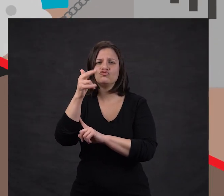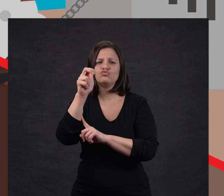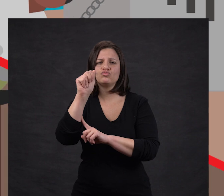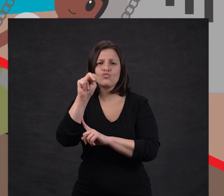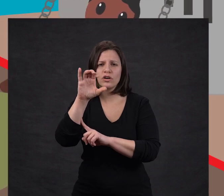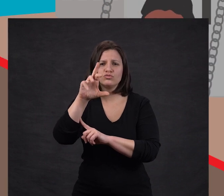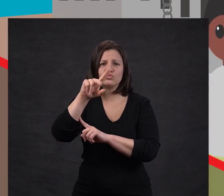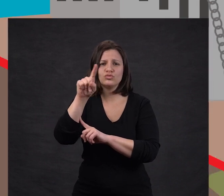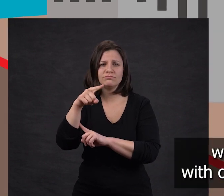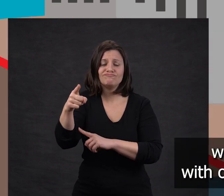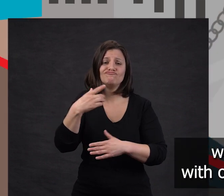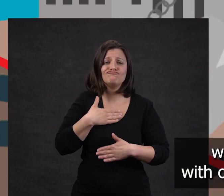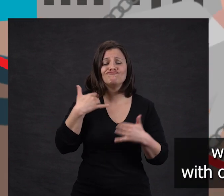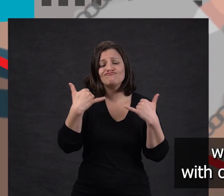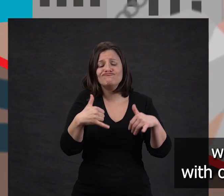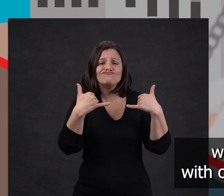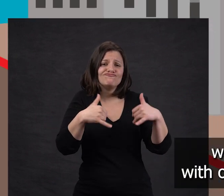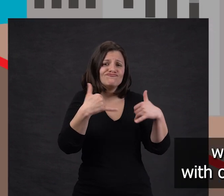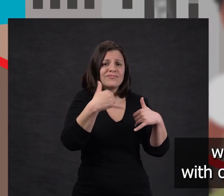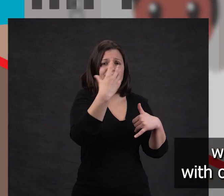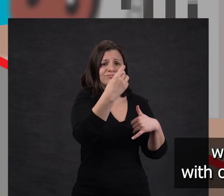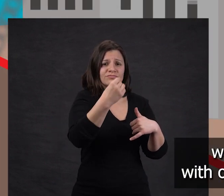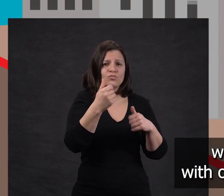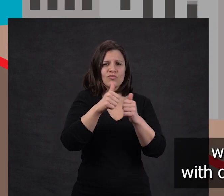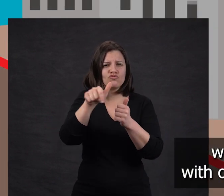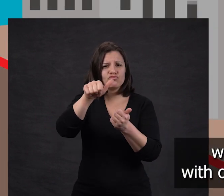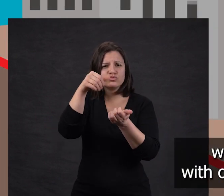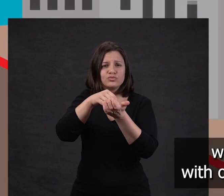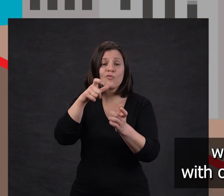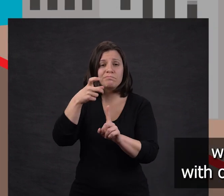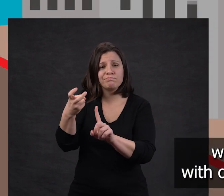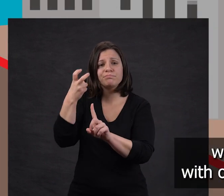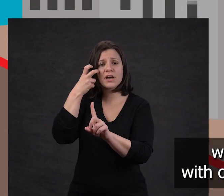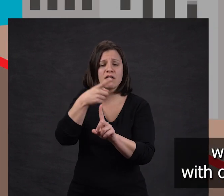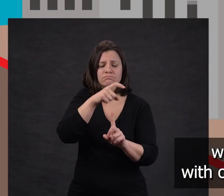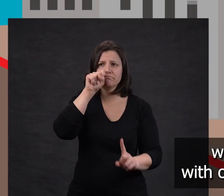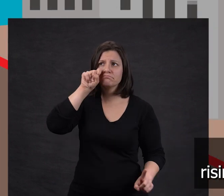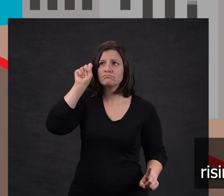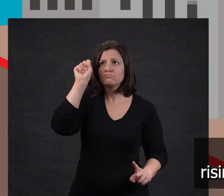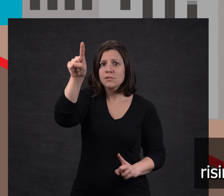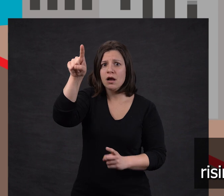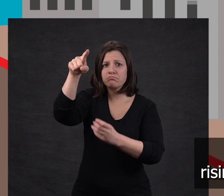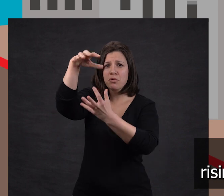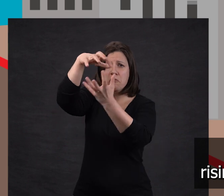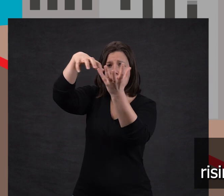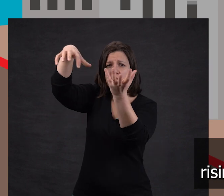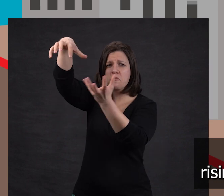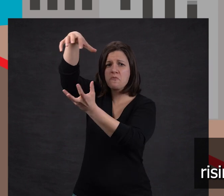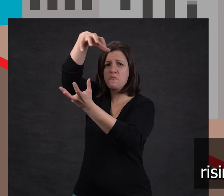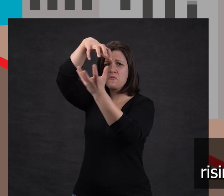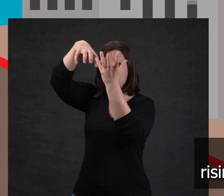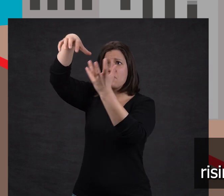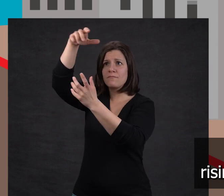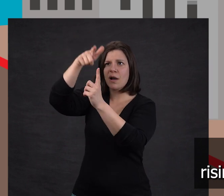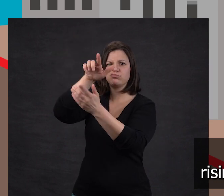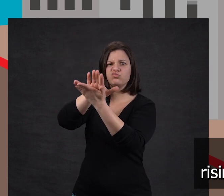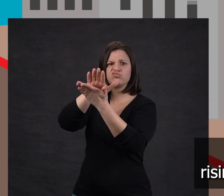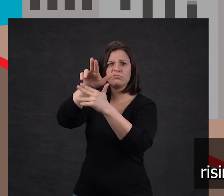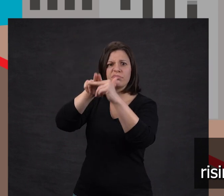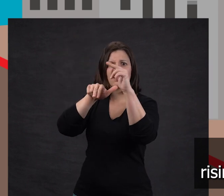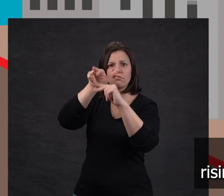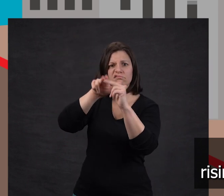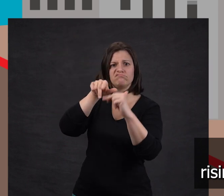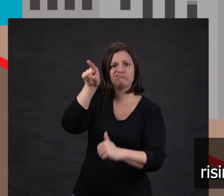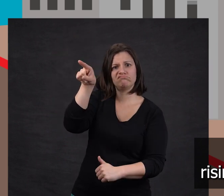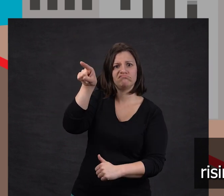Juan Cruz was enjoying recess outside with other students who were blind when he saw smoke rising from the school building. Photos,